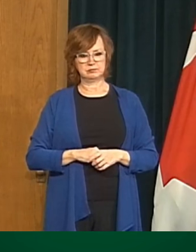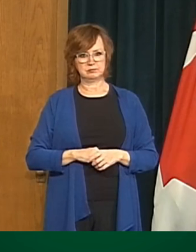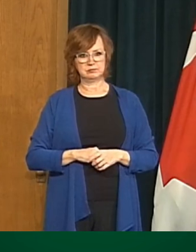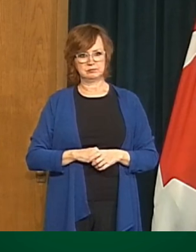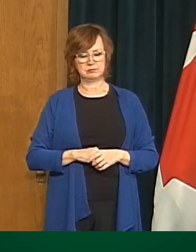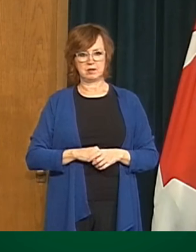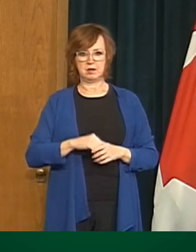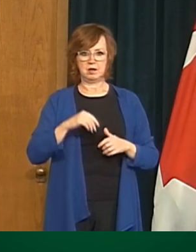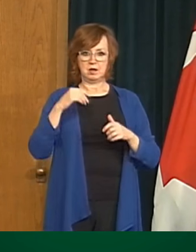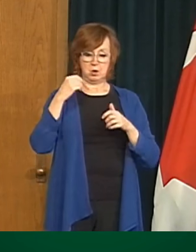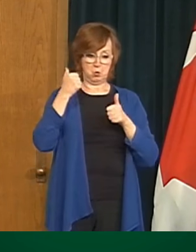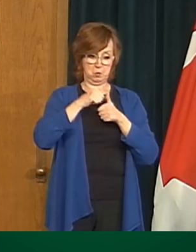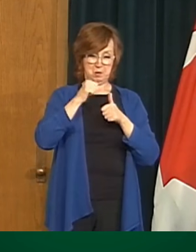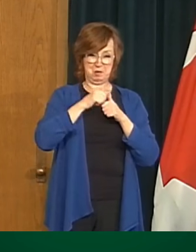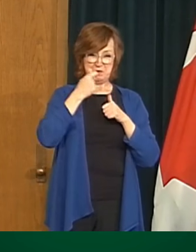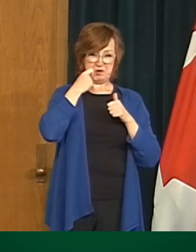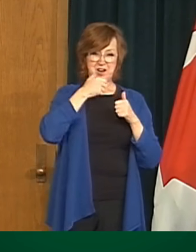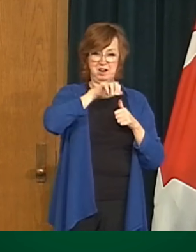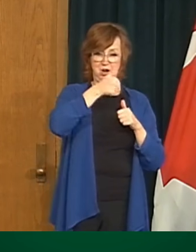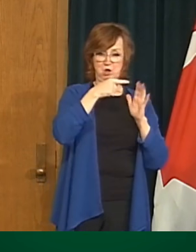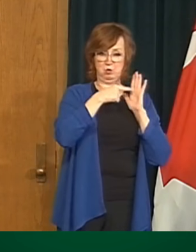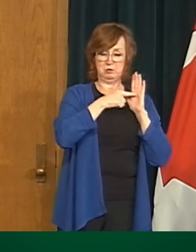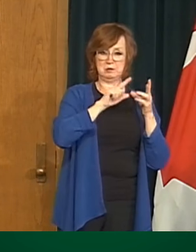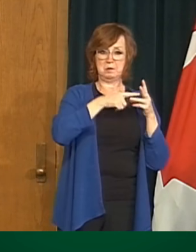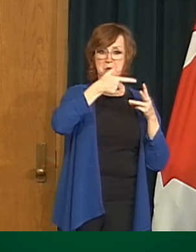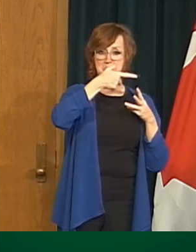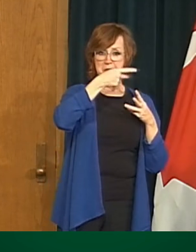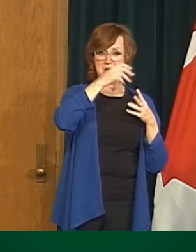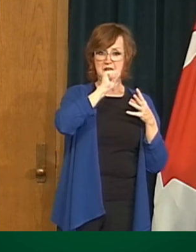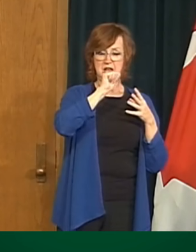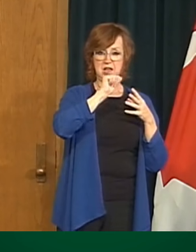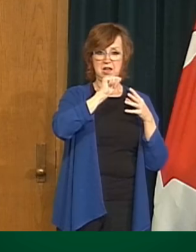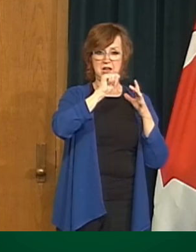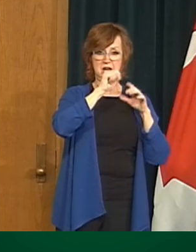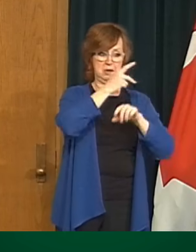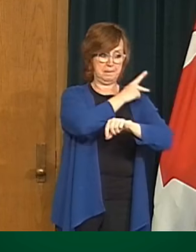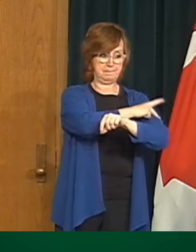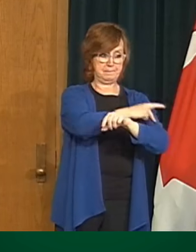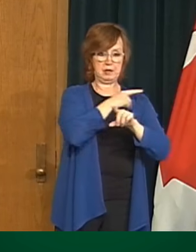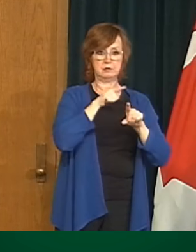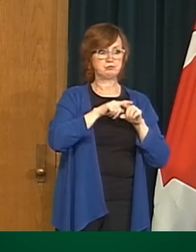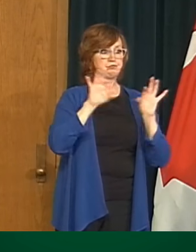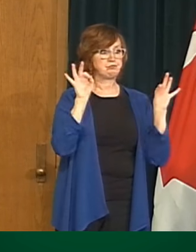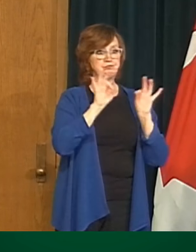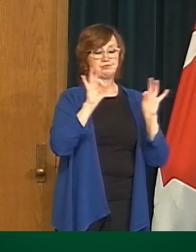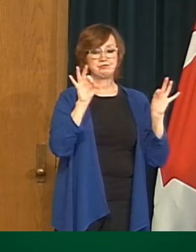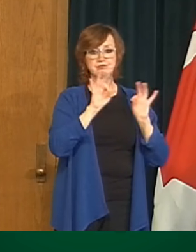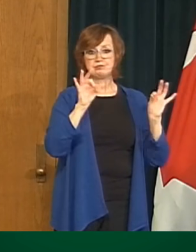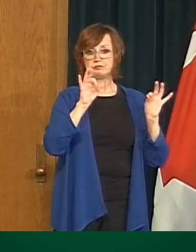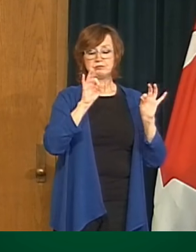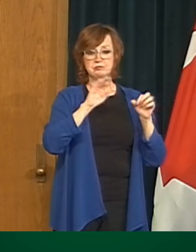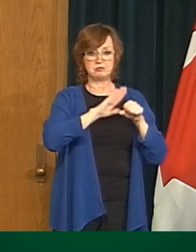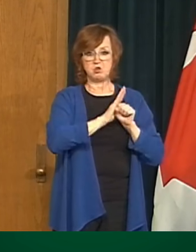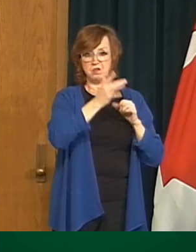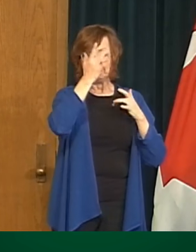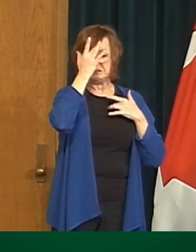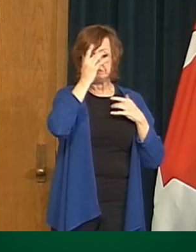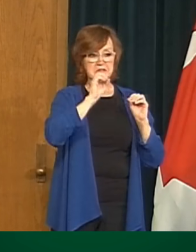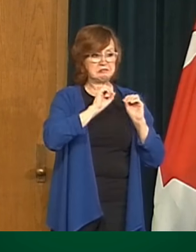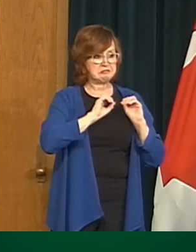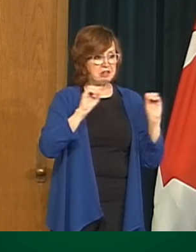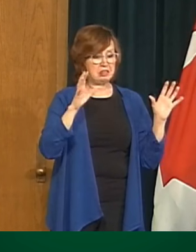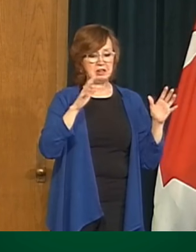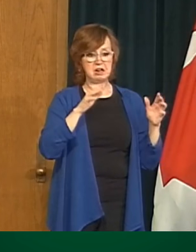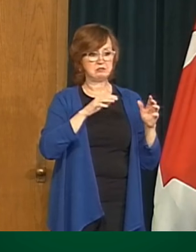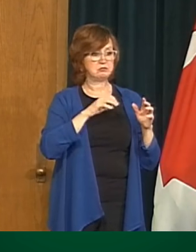single individual, but in facility for a number of days without knowing and exhibiting symptoms, and the exposure